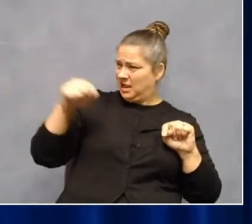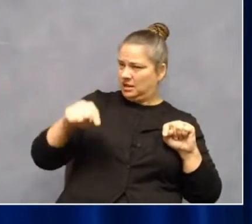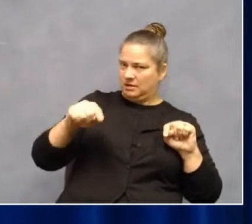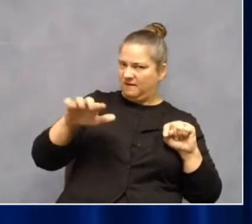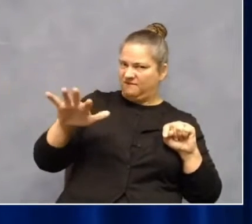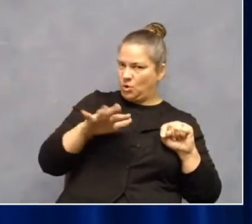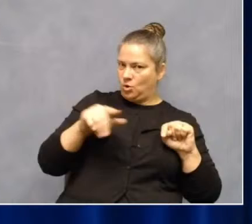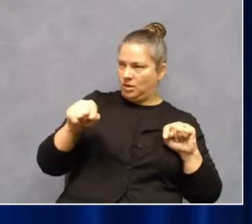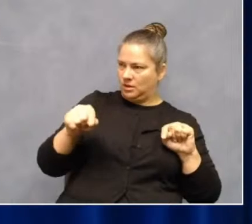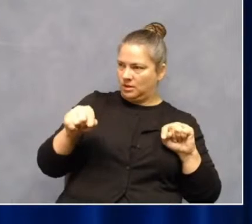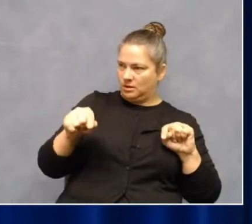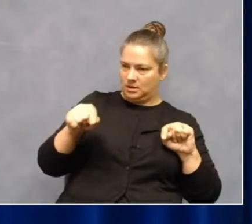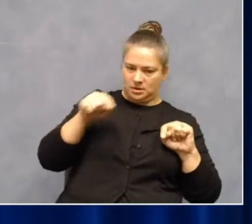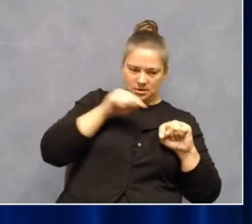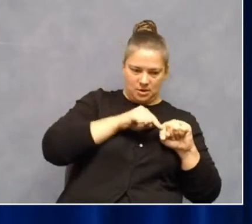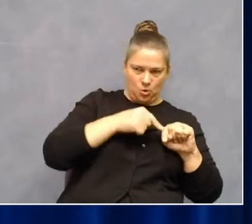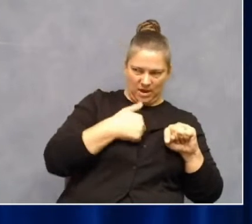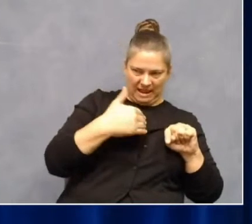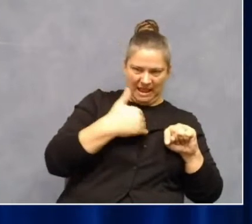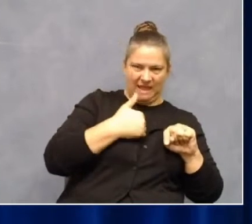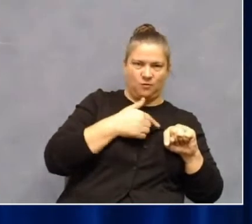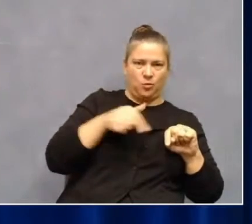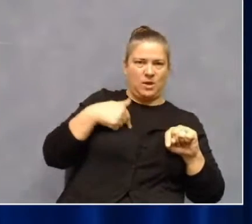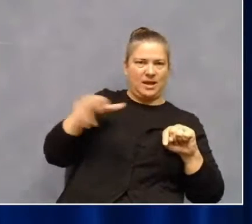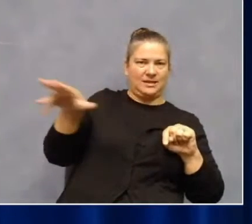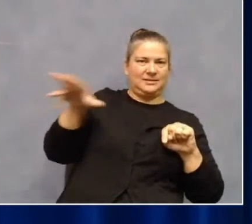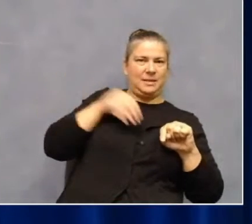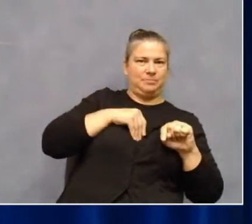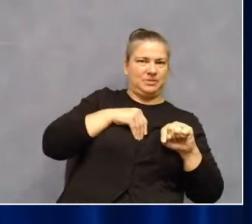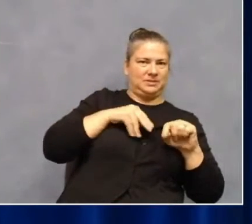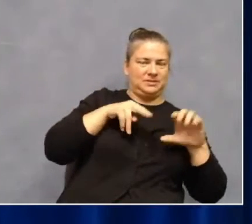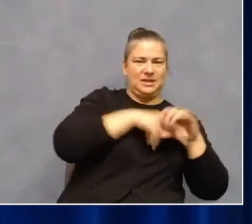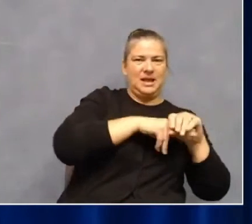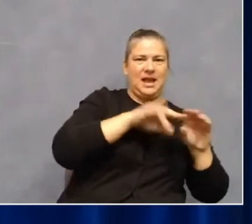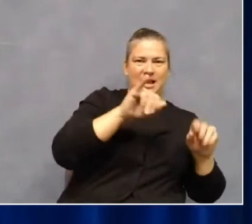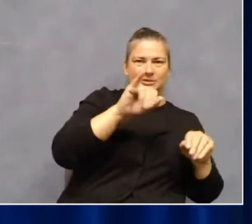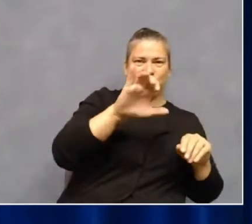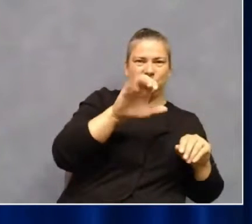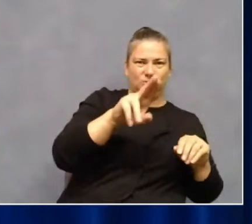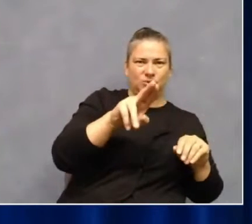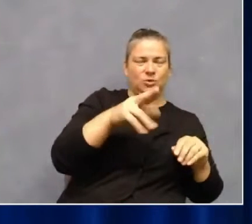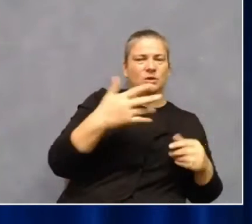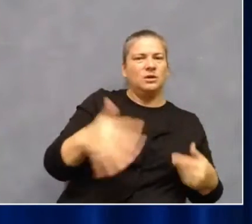try to collaborate to help people in our own states and across states.